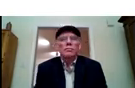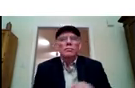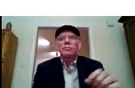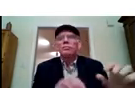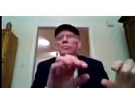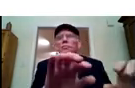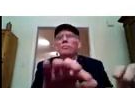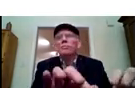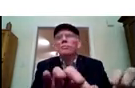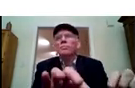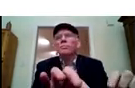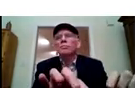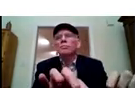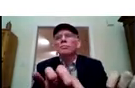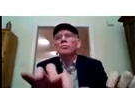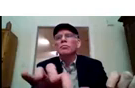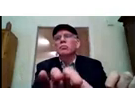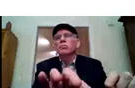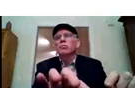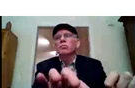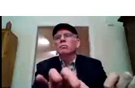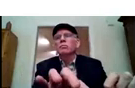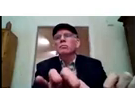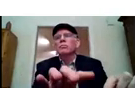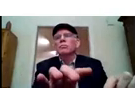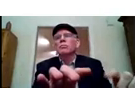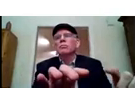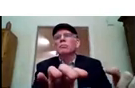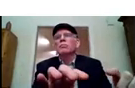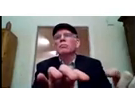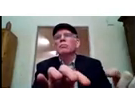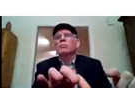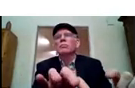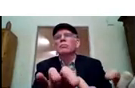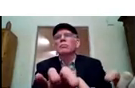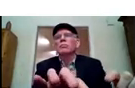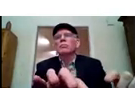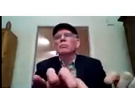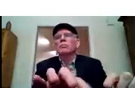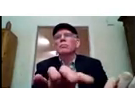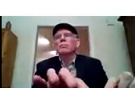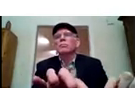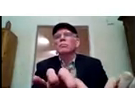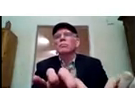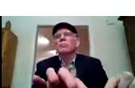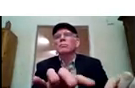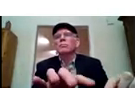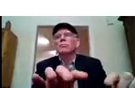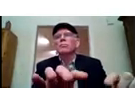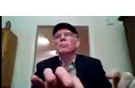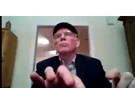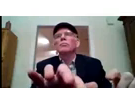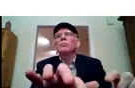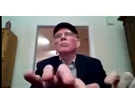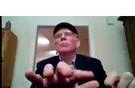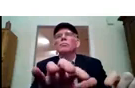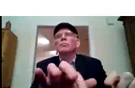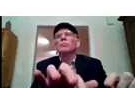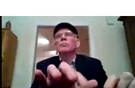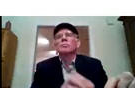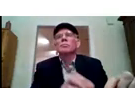the Briarwood Trace Homeowners Association. And what Jim and the other six owners have